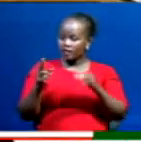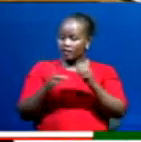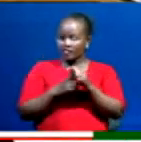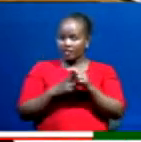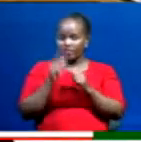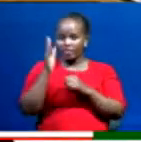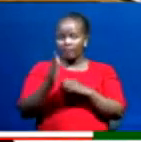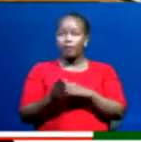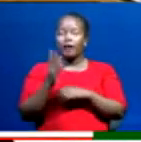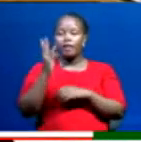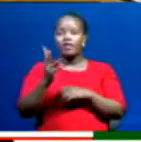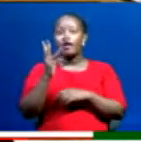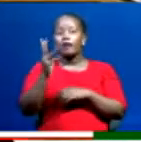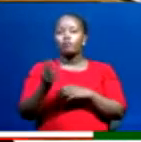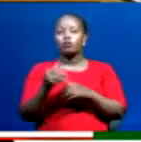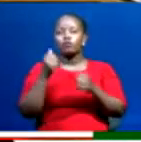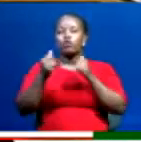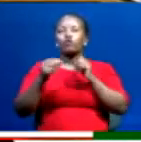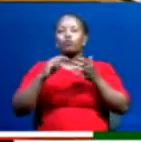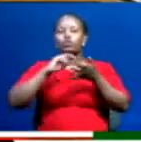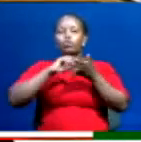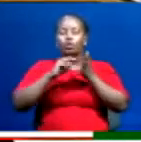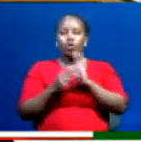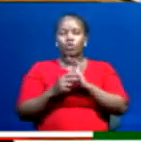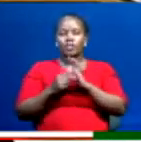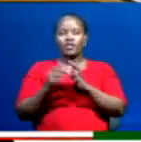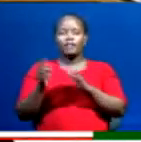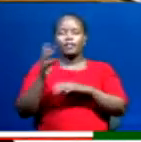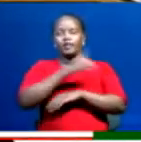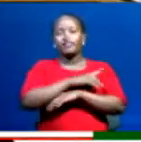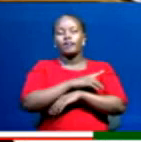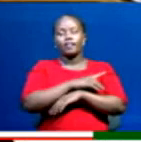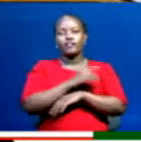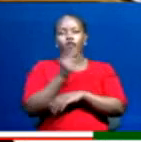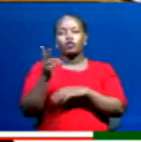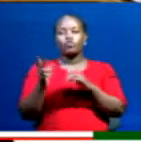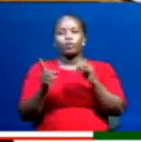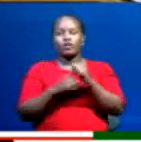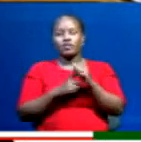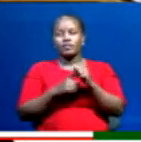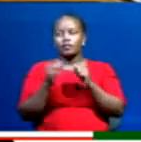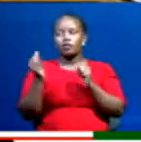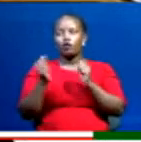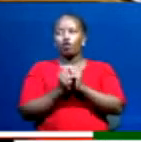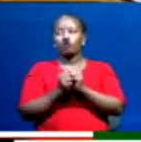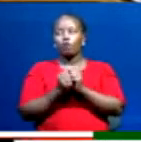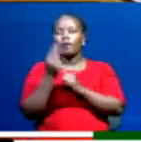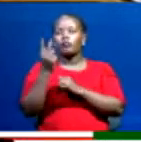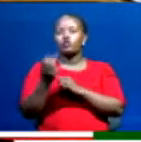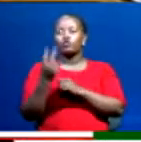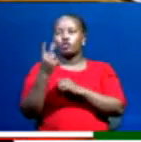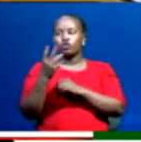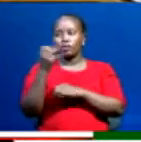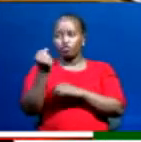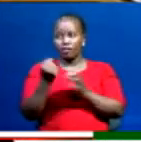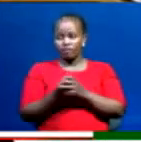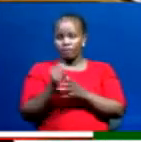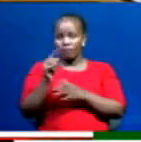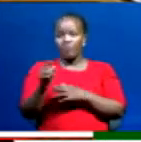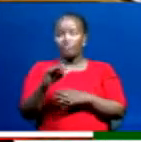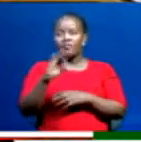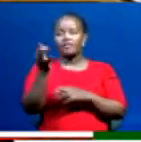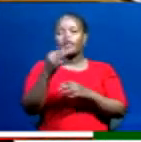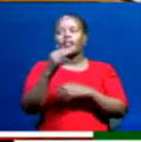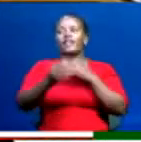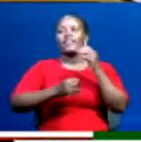contract completion date of 26th October 2025. This is a 30-month contract period comprising of